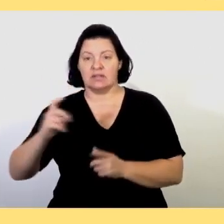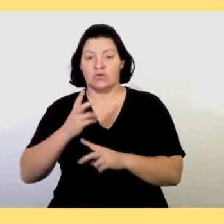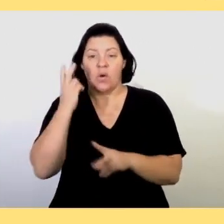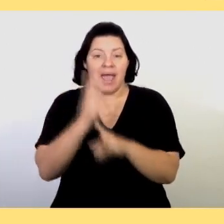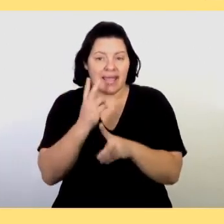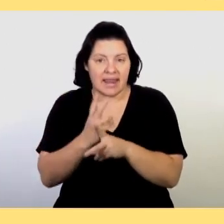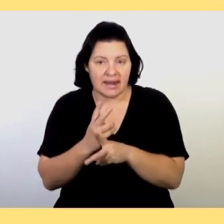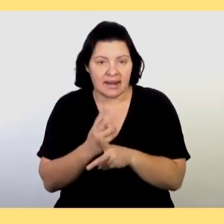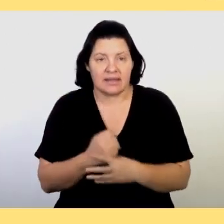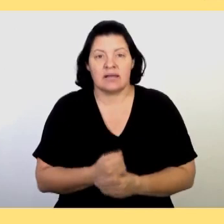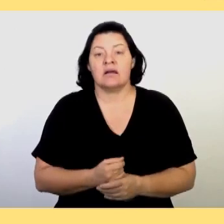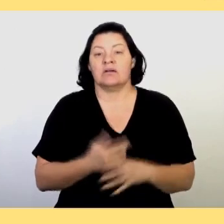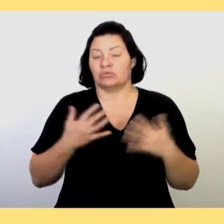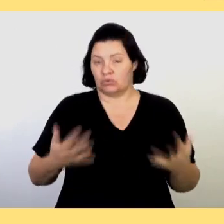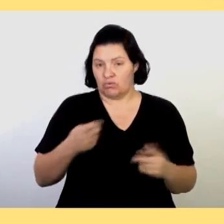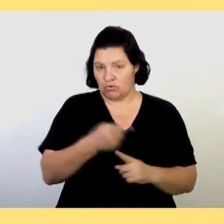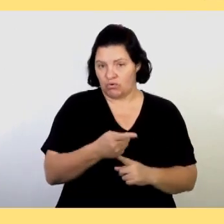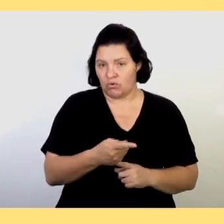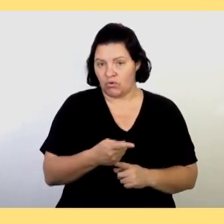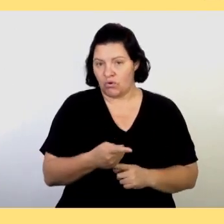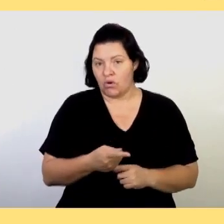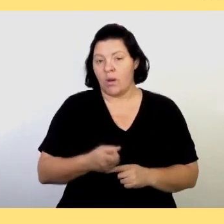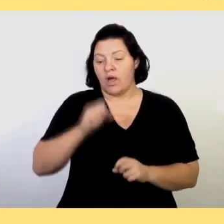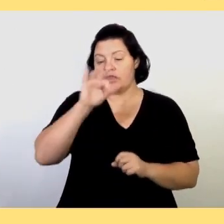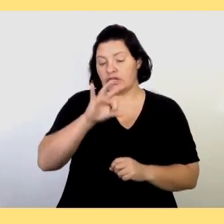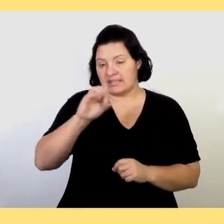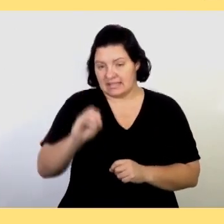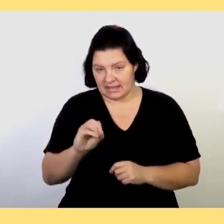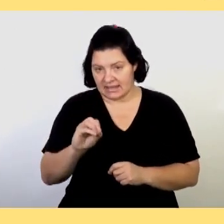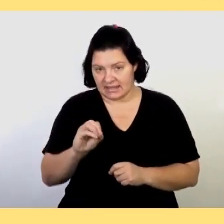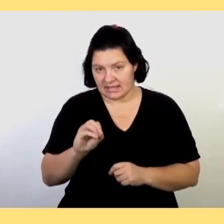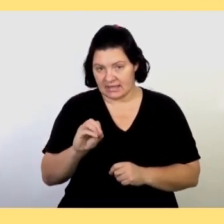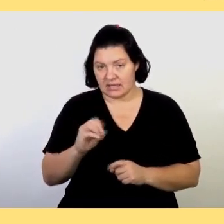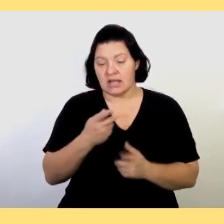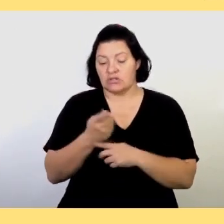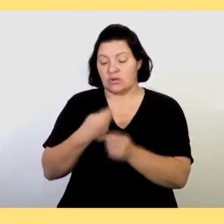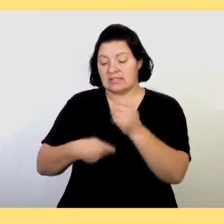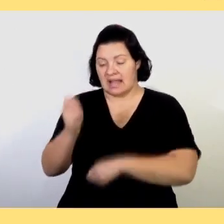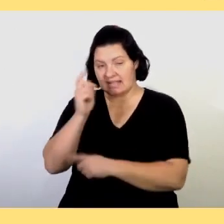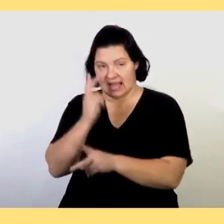so I'm coming again here. So, and then it is on the 30th. I'm saying